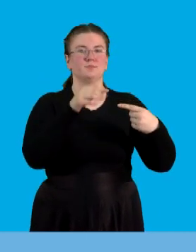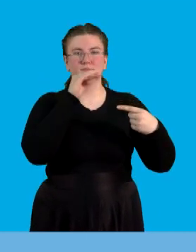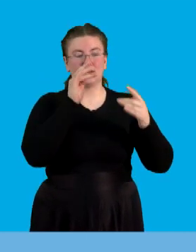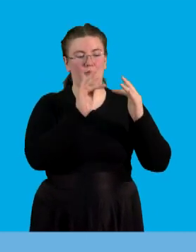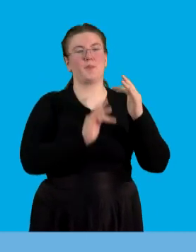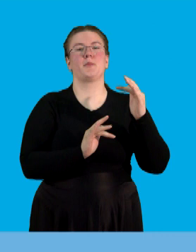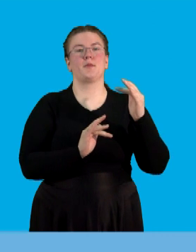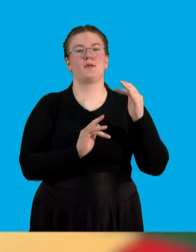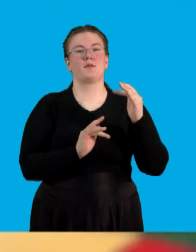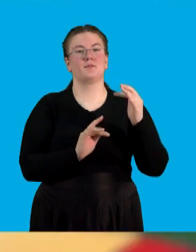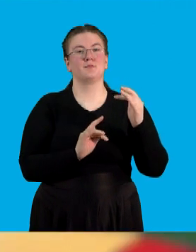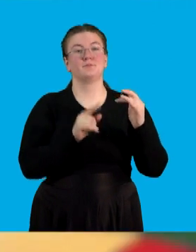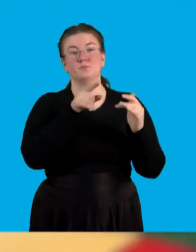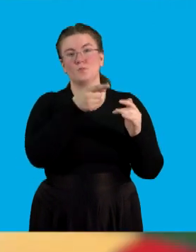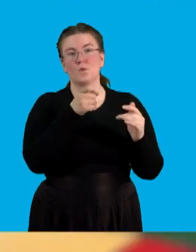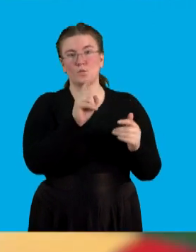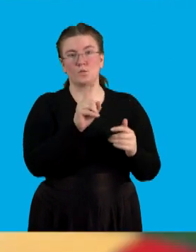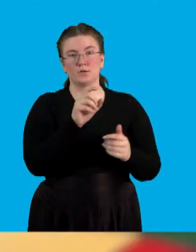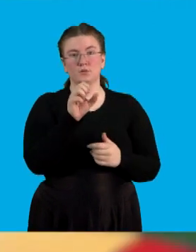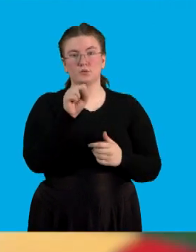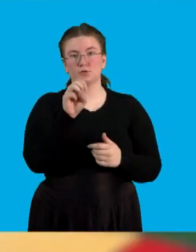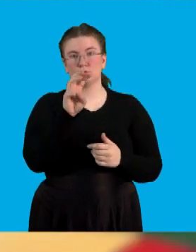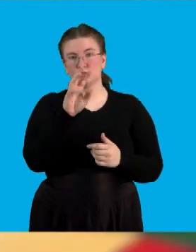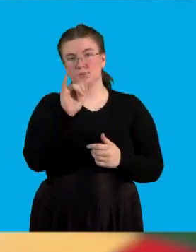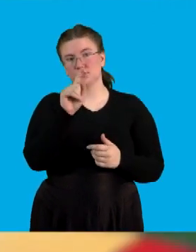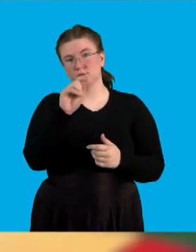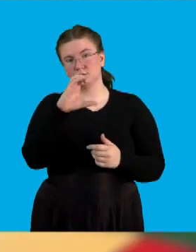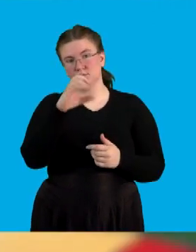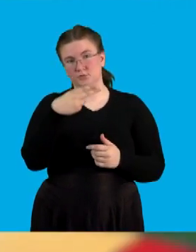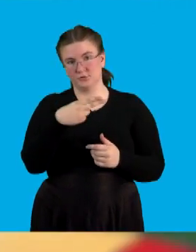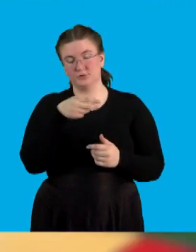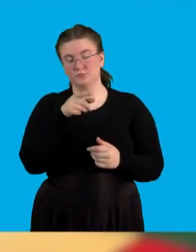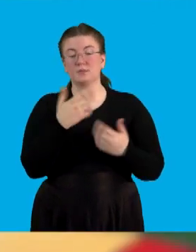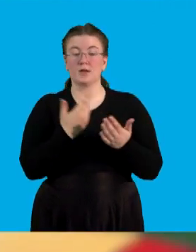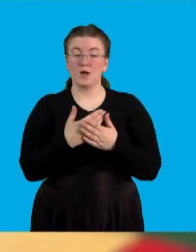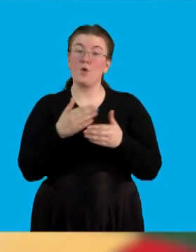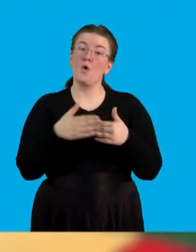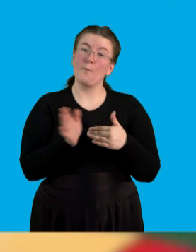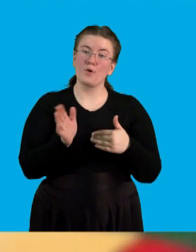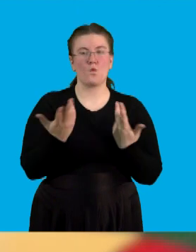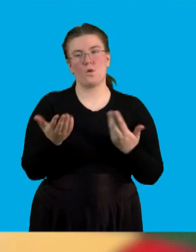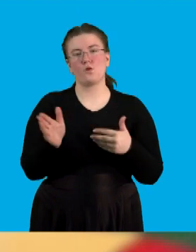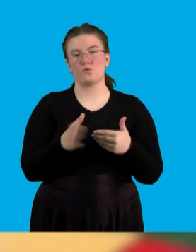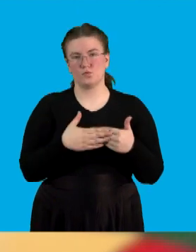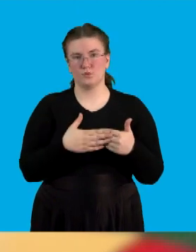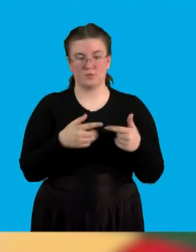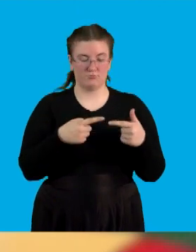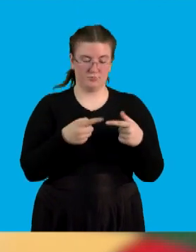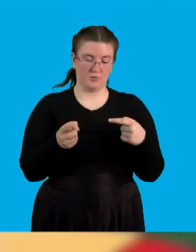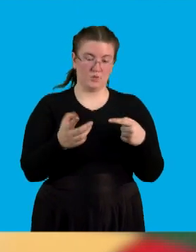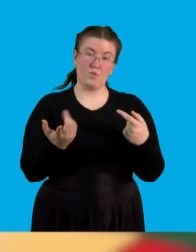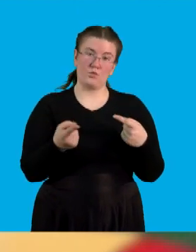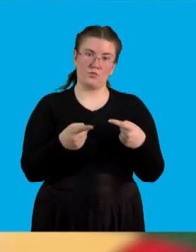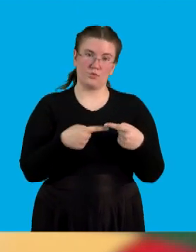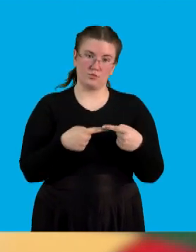disconnected. And once a wire is disconnected, it makes a switch. It can either be an open switch or a closed switch. It's a closed switch if